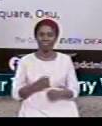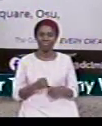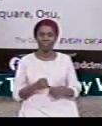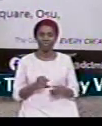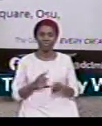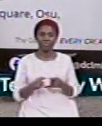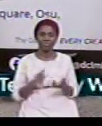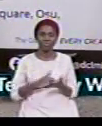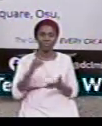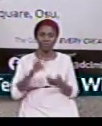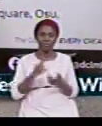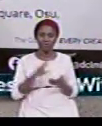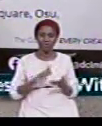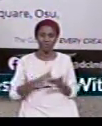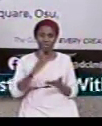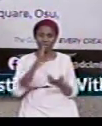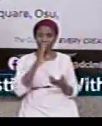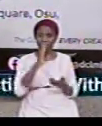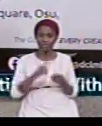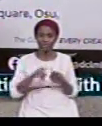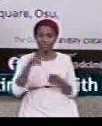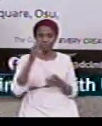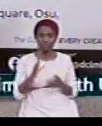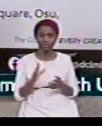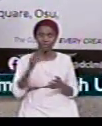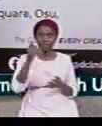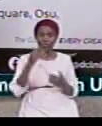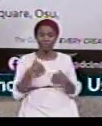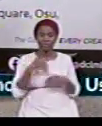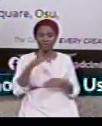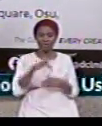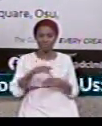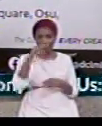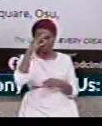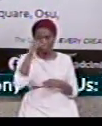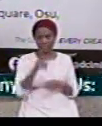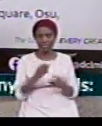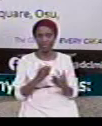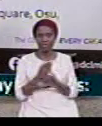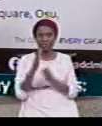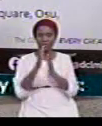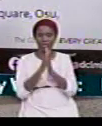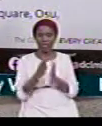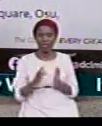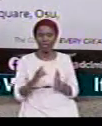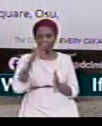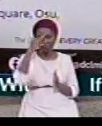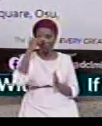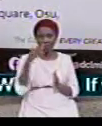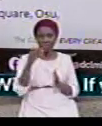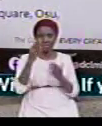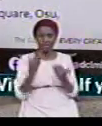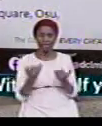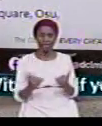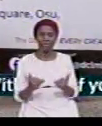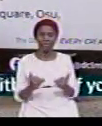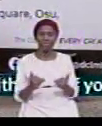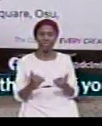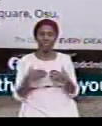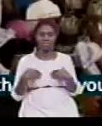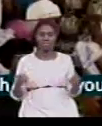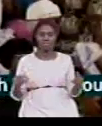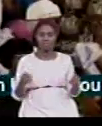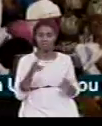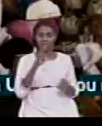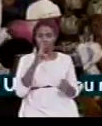touched him as he came for this crusade. Through the prayer of the man of God, and he is healed. And you are healed permanently in Jesus'